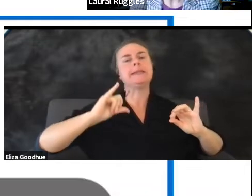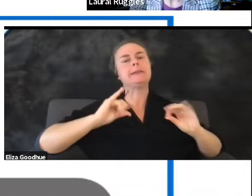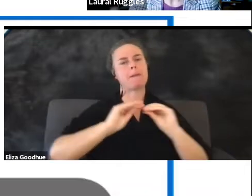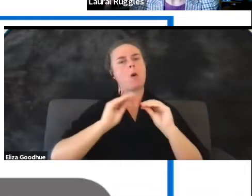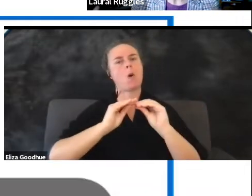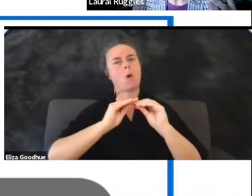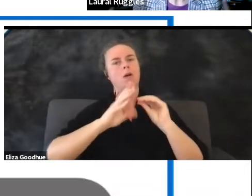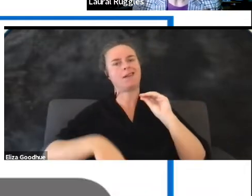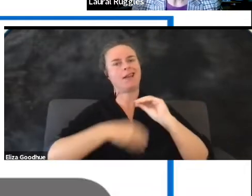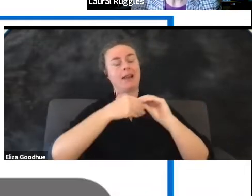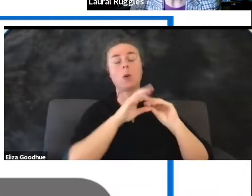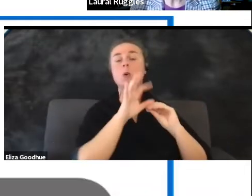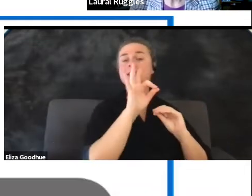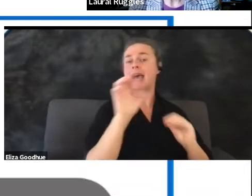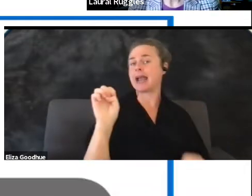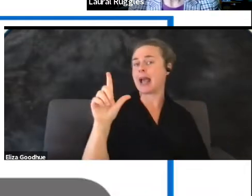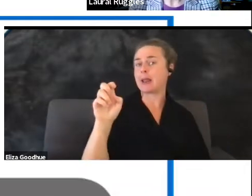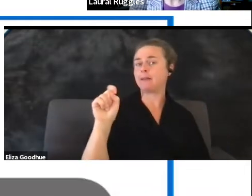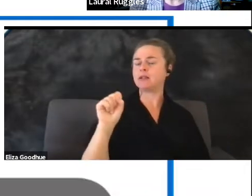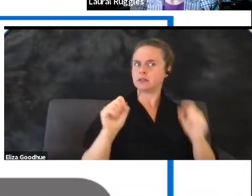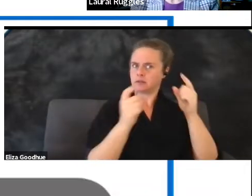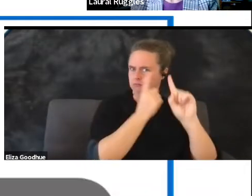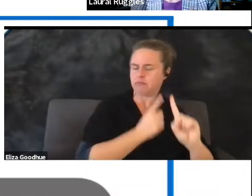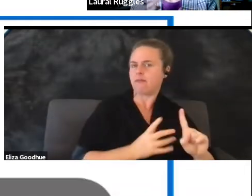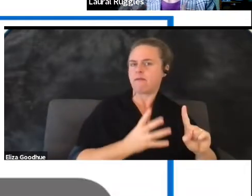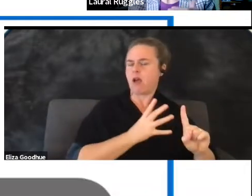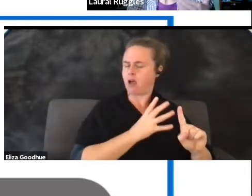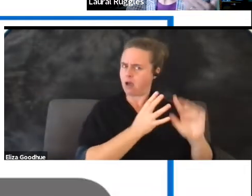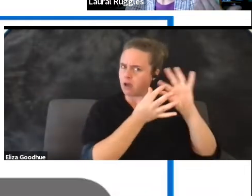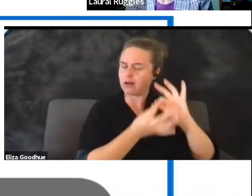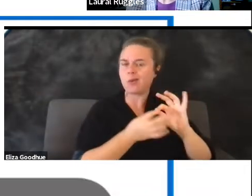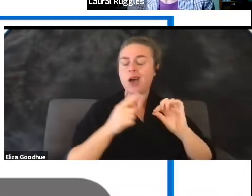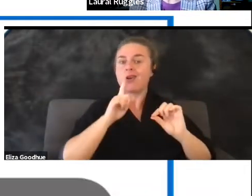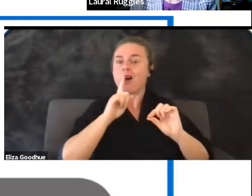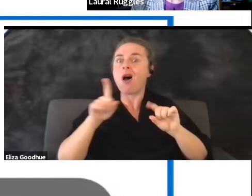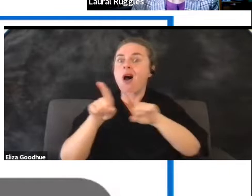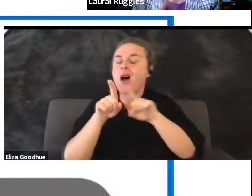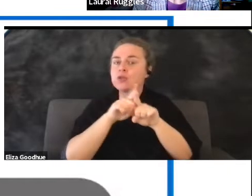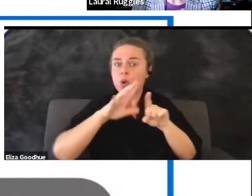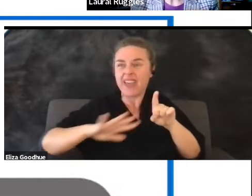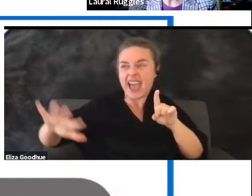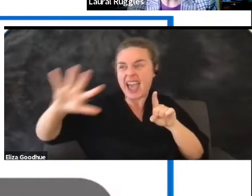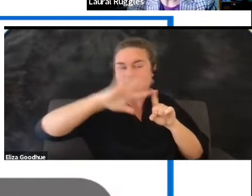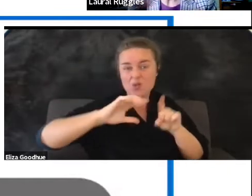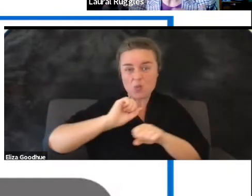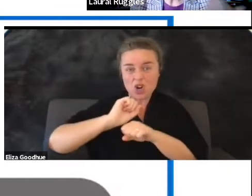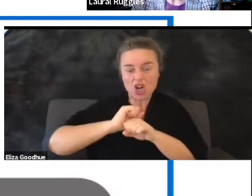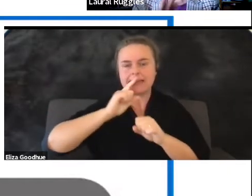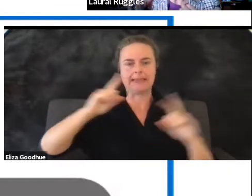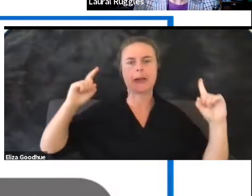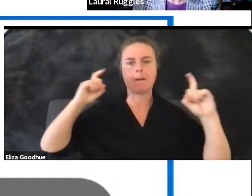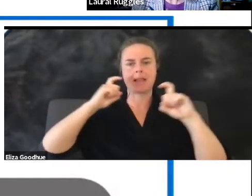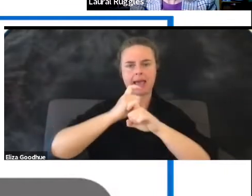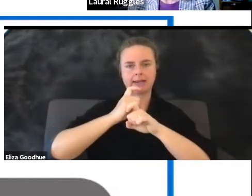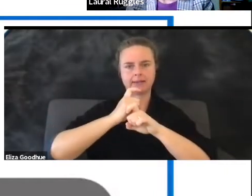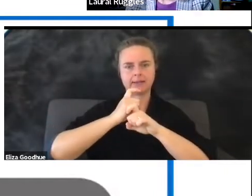9 elements and a way of working together, but it just shows the complexity and the interaction between